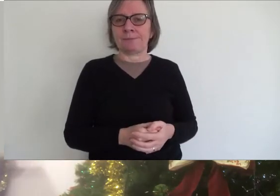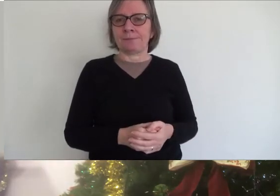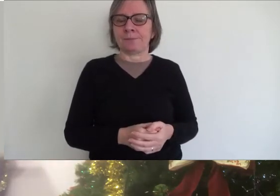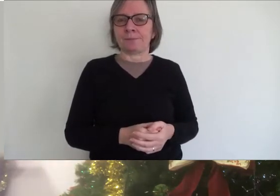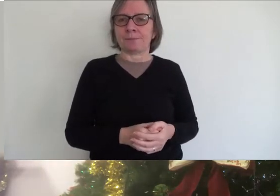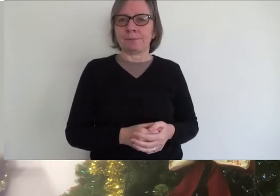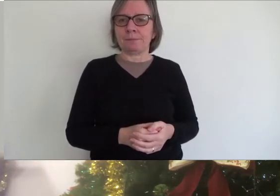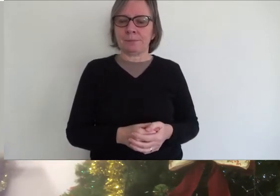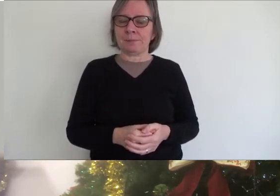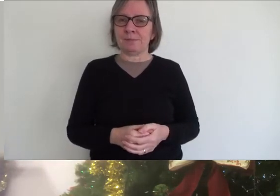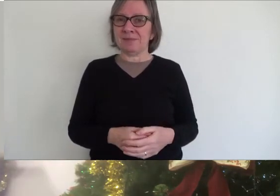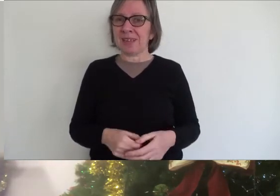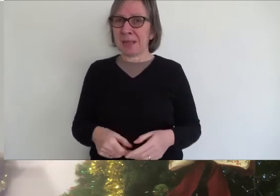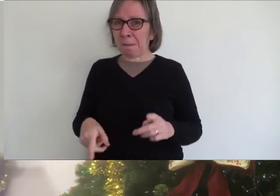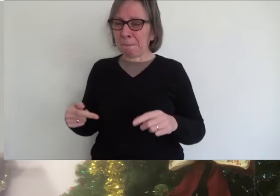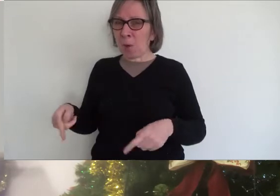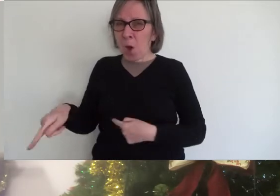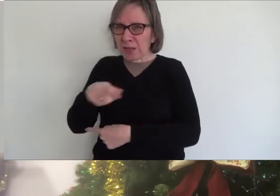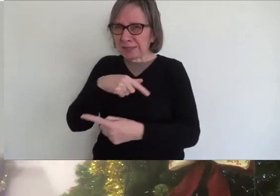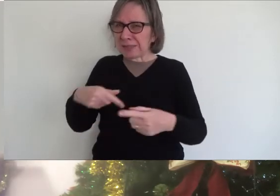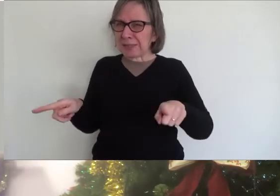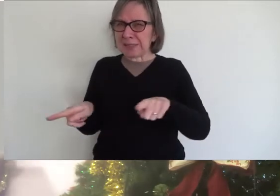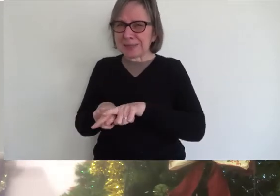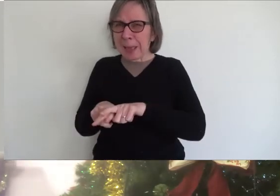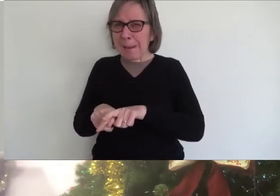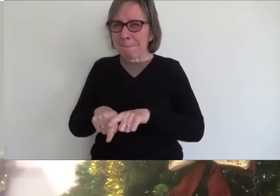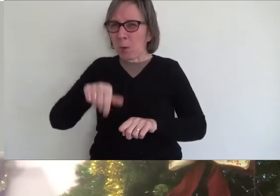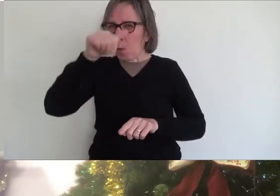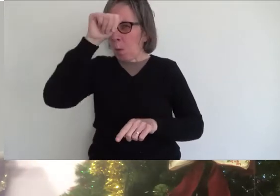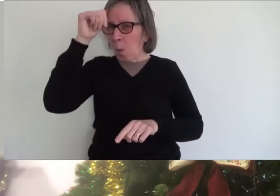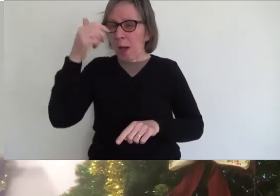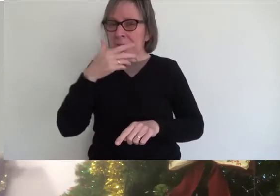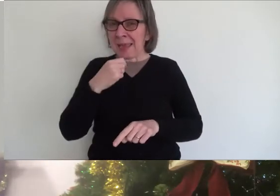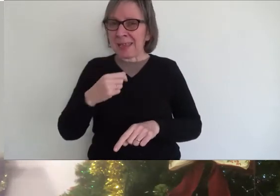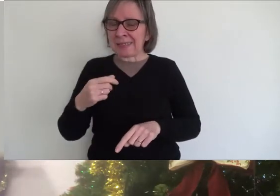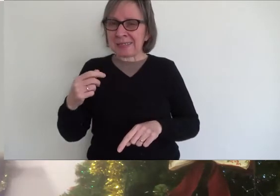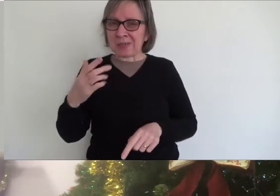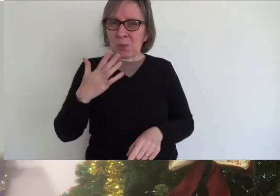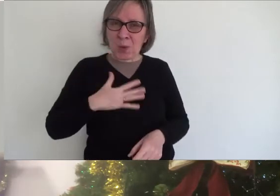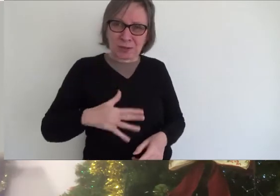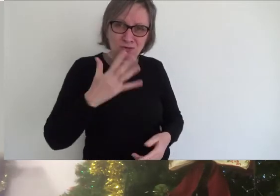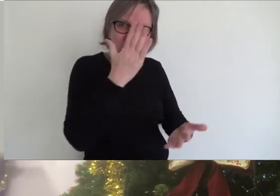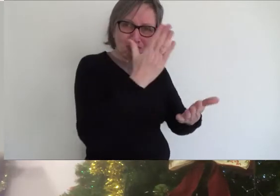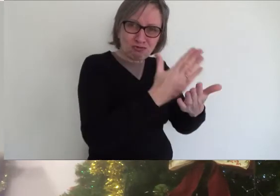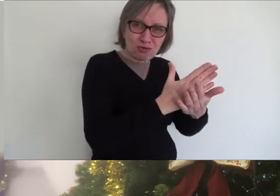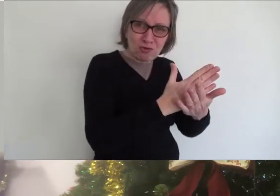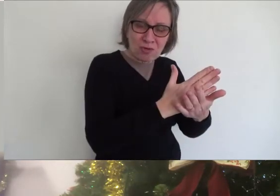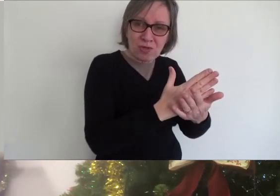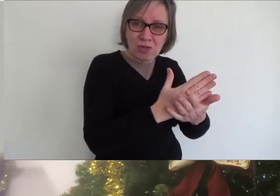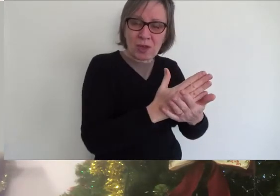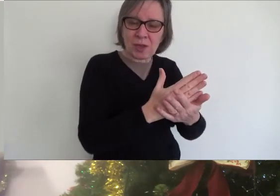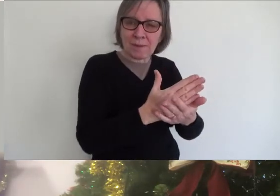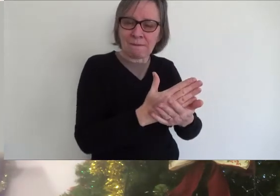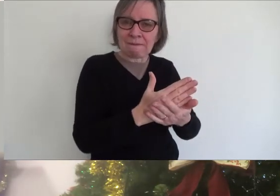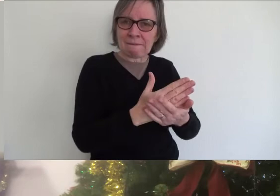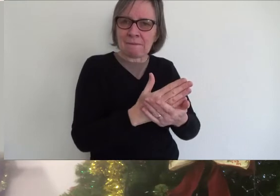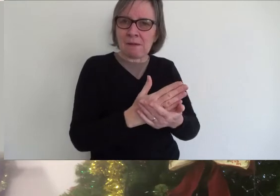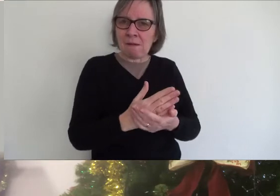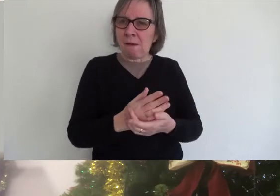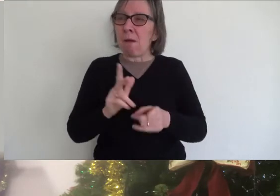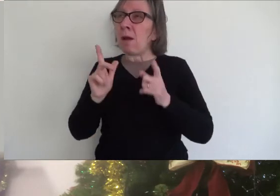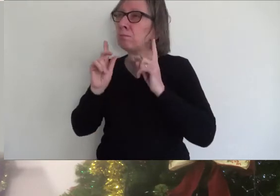let us, like the Magi, seek the truth and come to our Lord Jesus